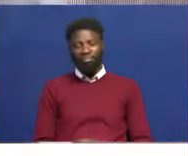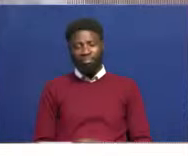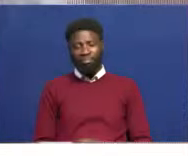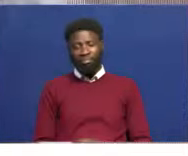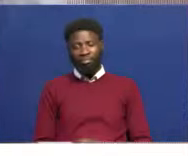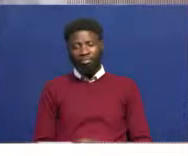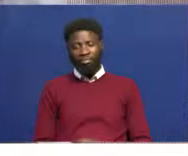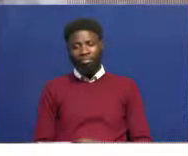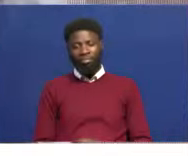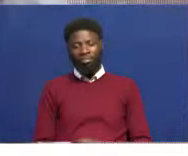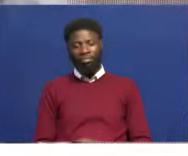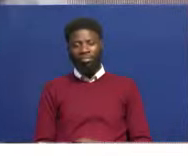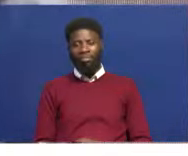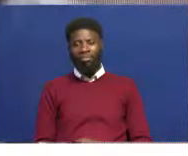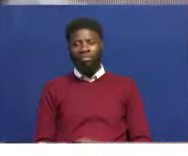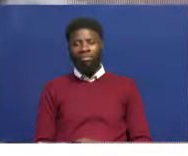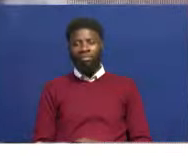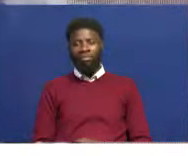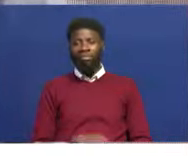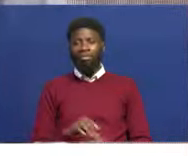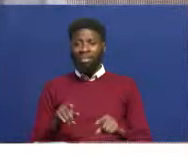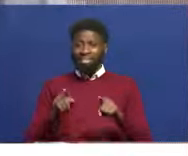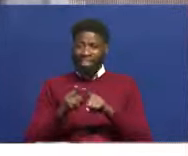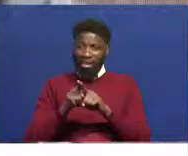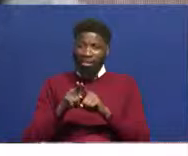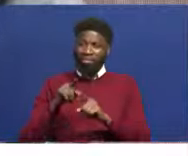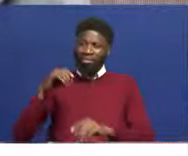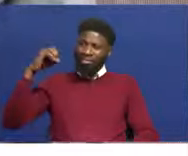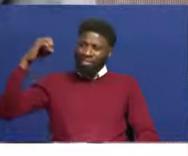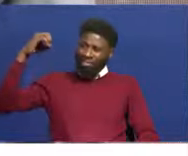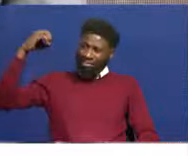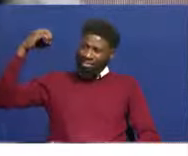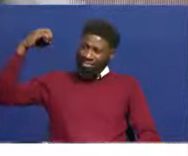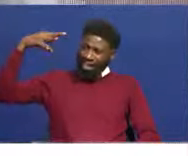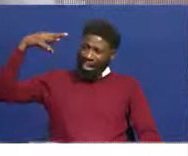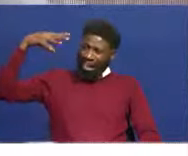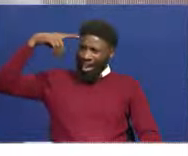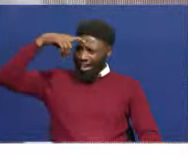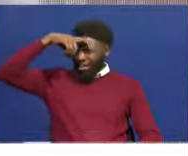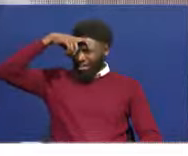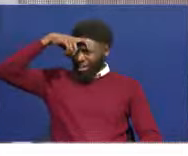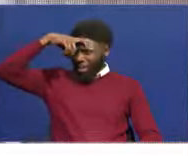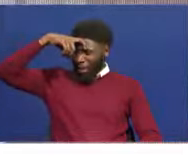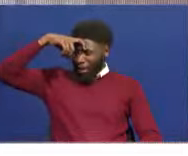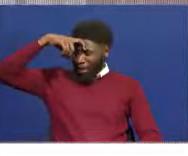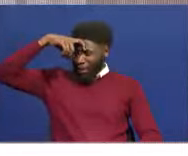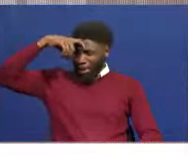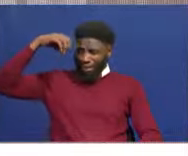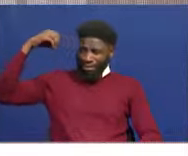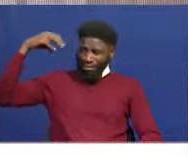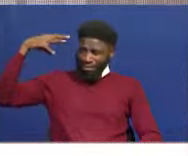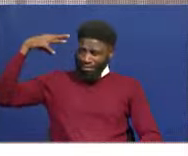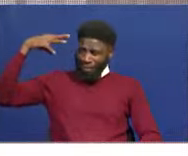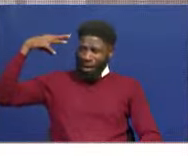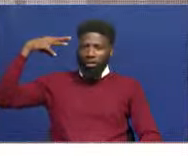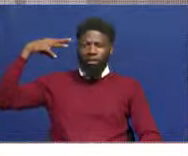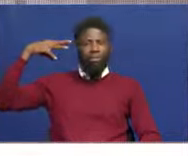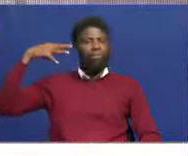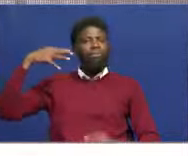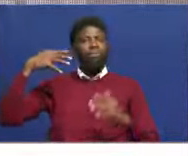With also a lot of waves, heat waves that are disrupting the normal